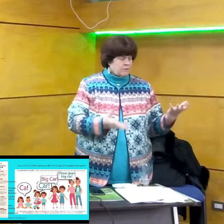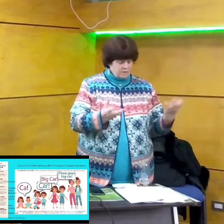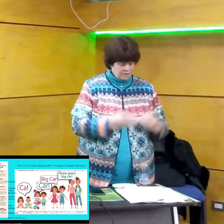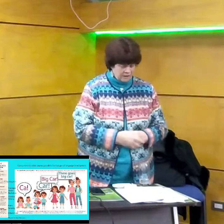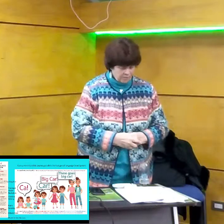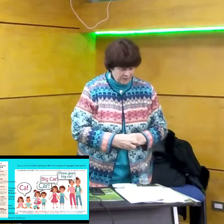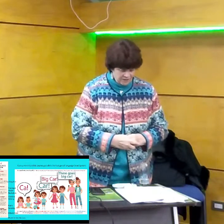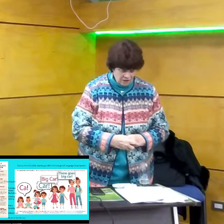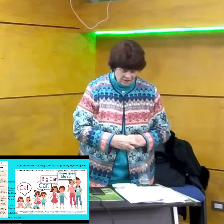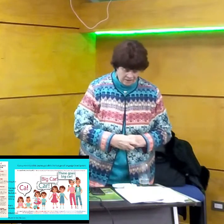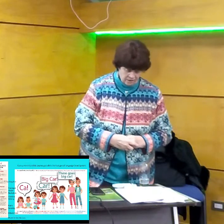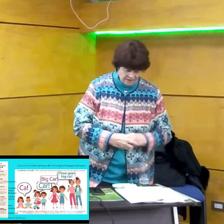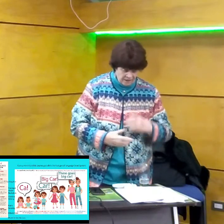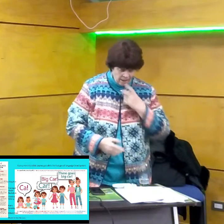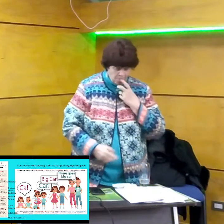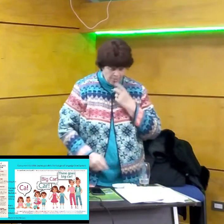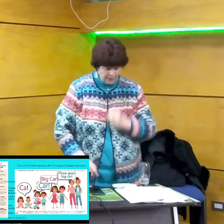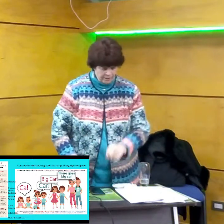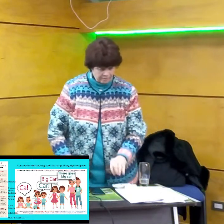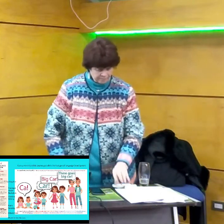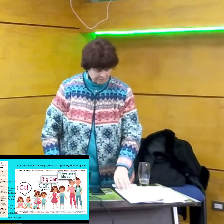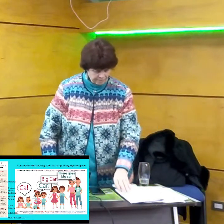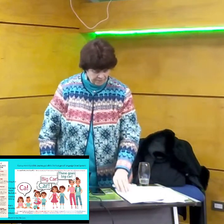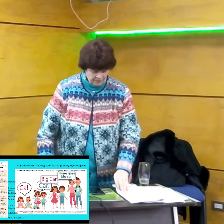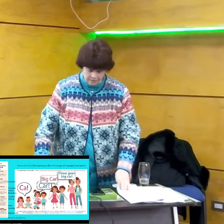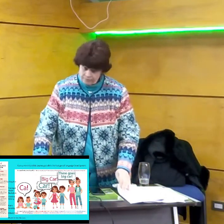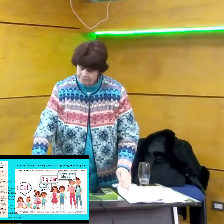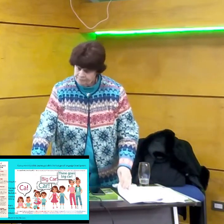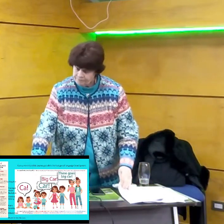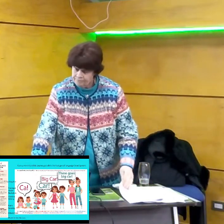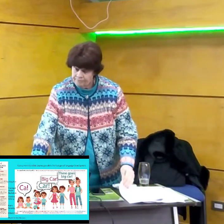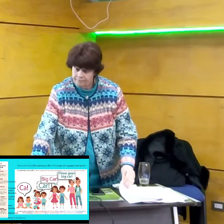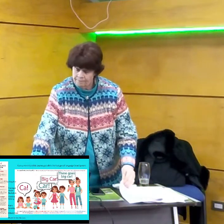about. Everybody talking all the time.